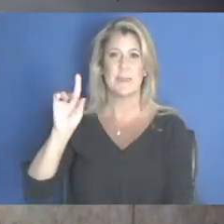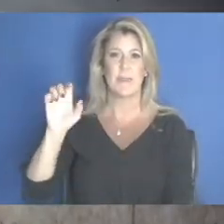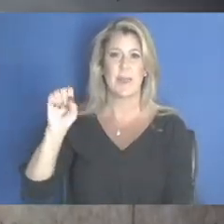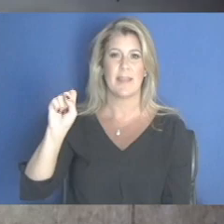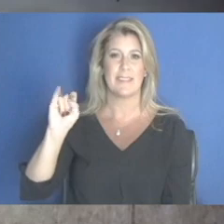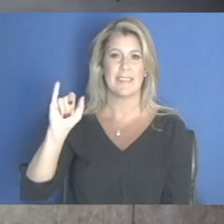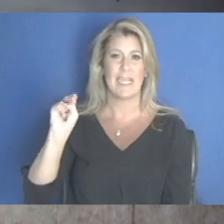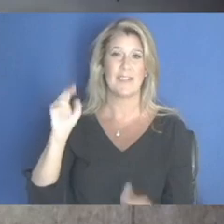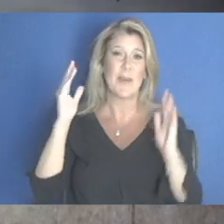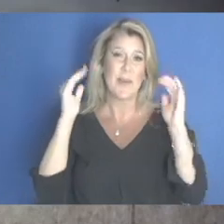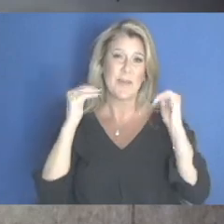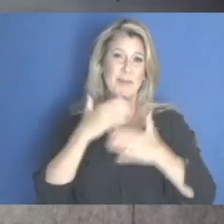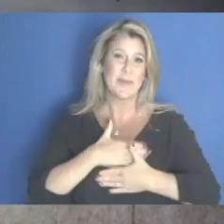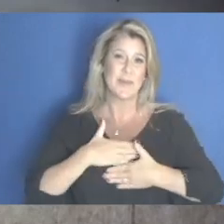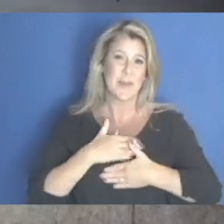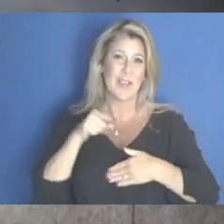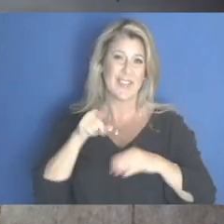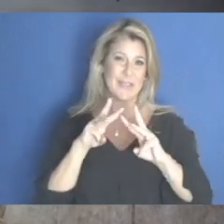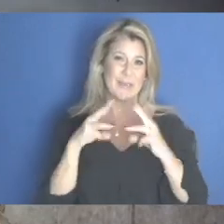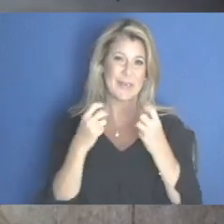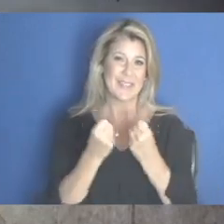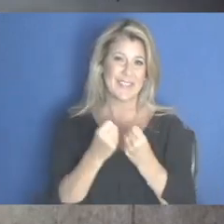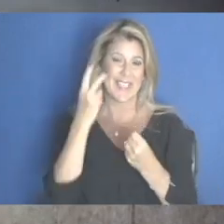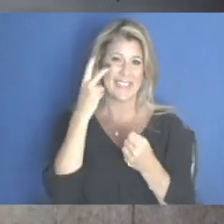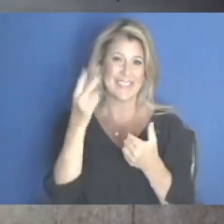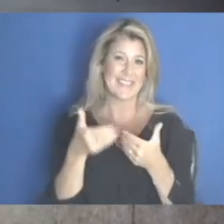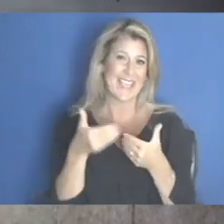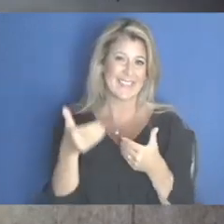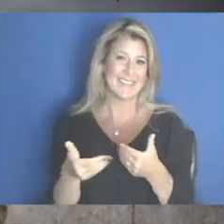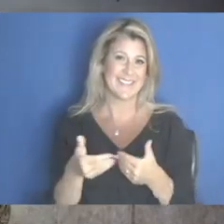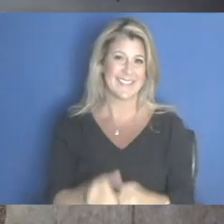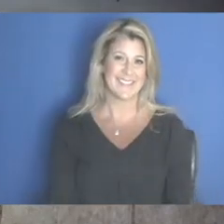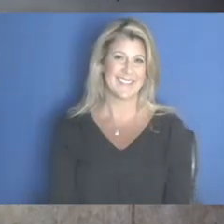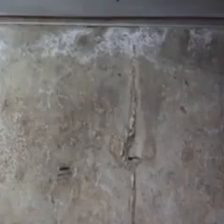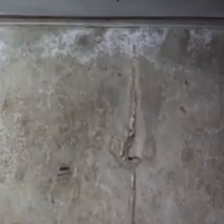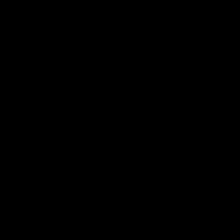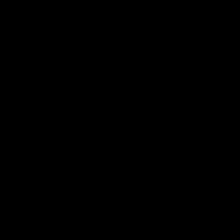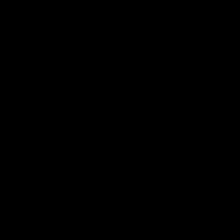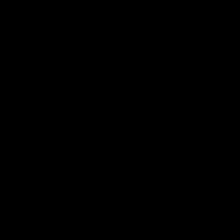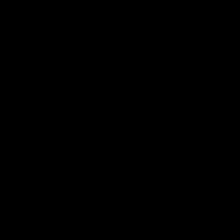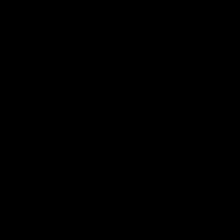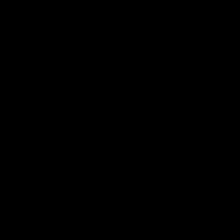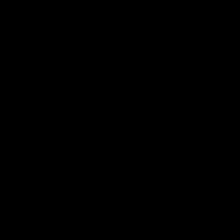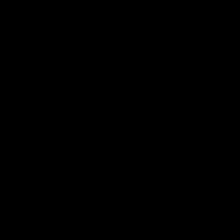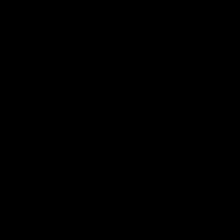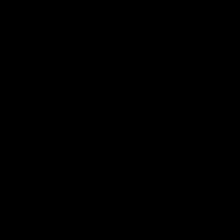Belle stains. I hope you guys enjoyed this workshop. I will see you on the next one.